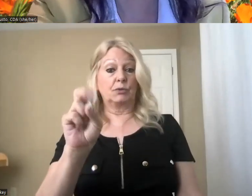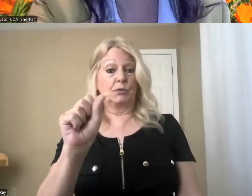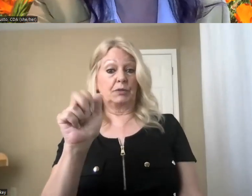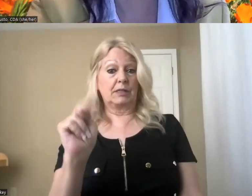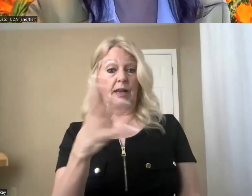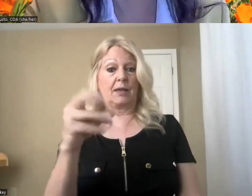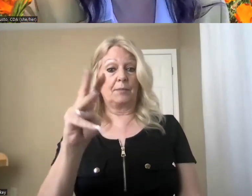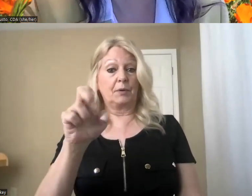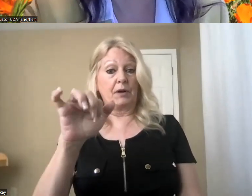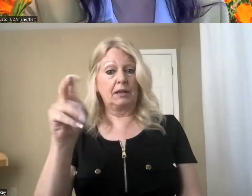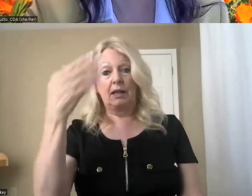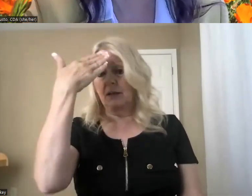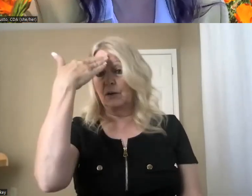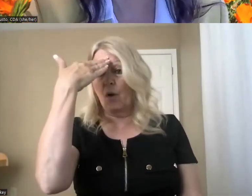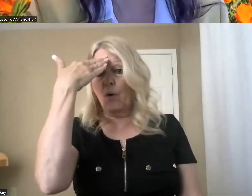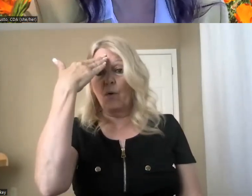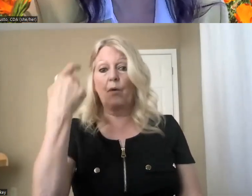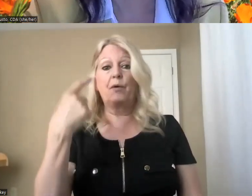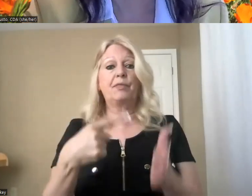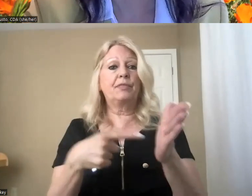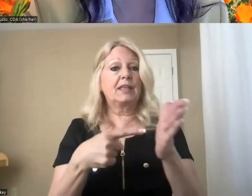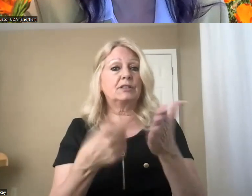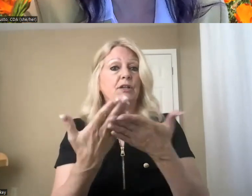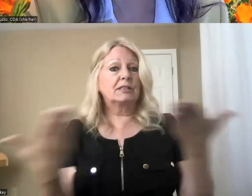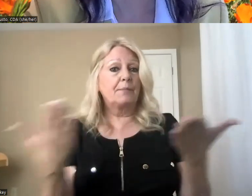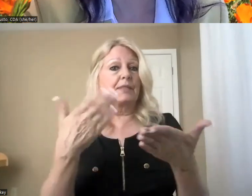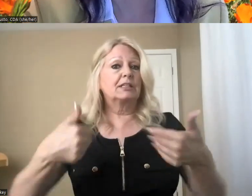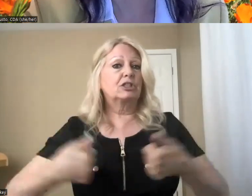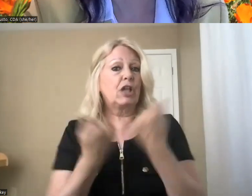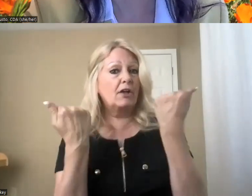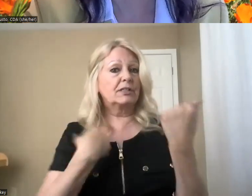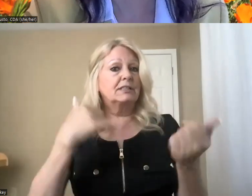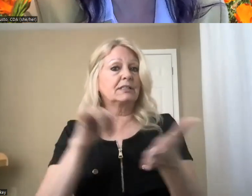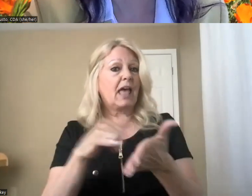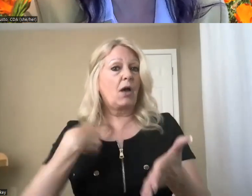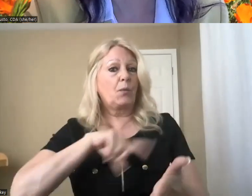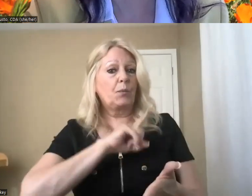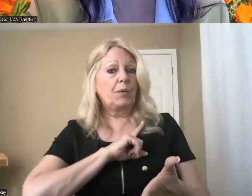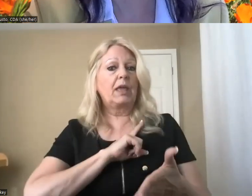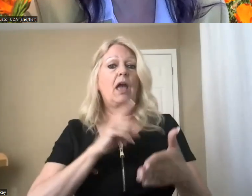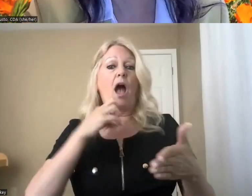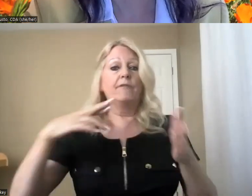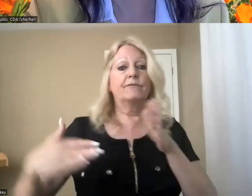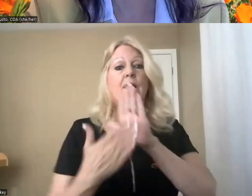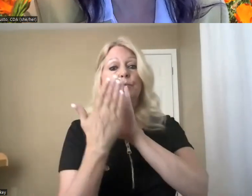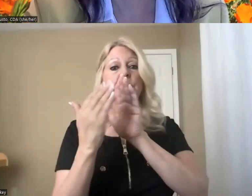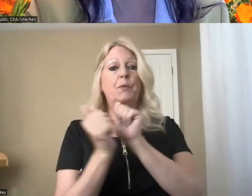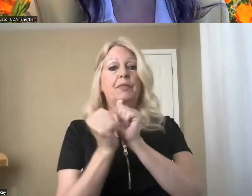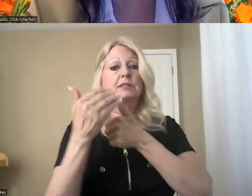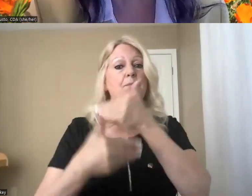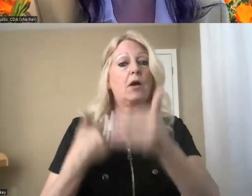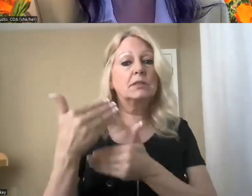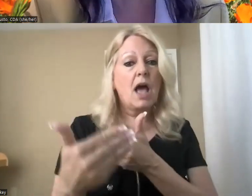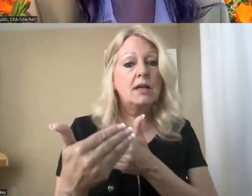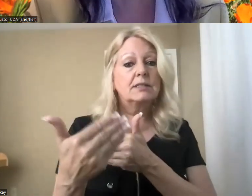are some of the challenges that we've been facing and through that process, and how do we become truly representative? And maybe we think of it,